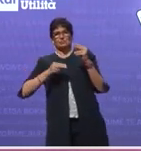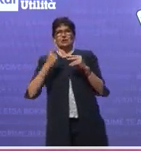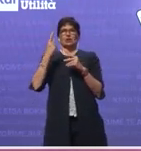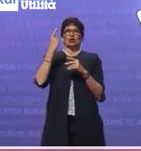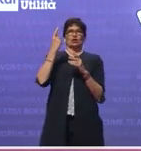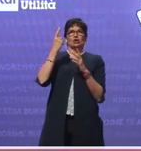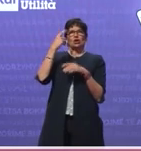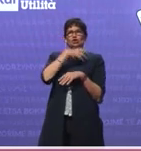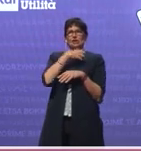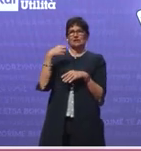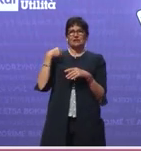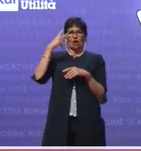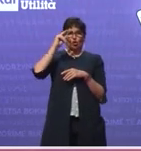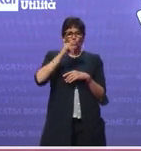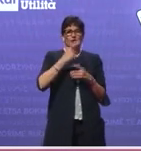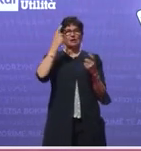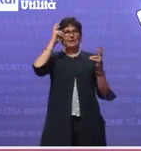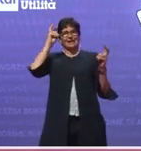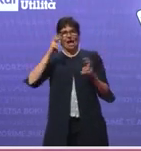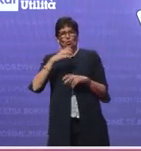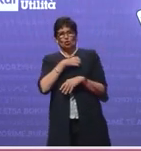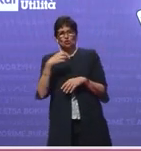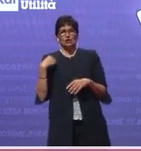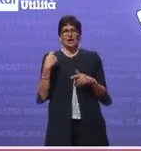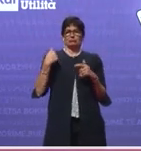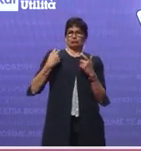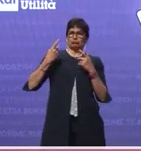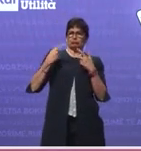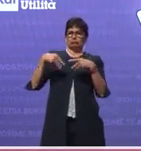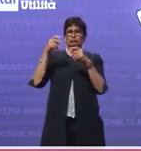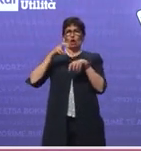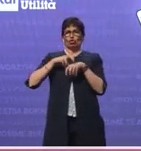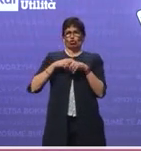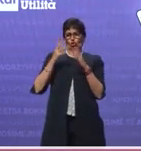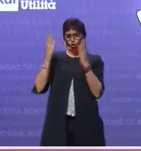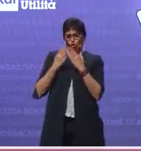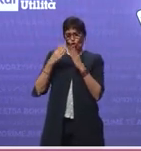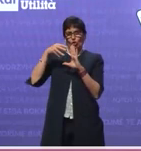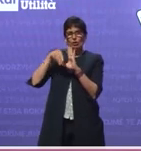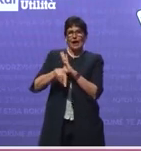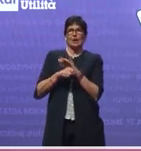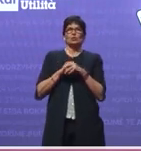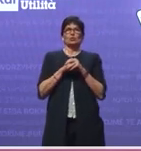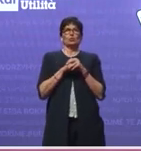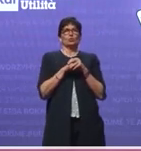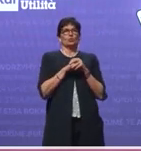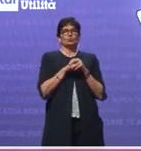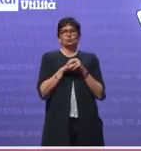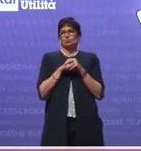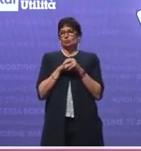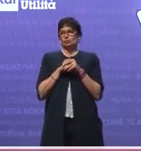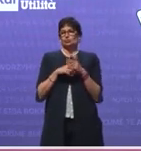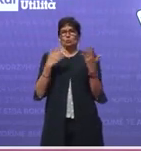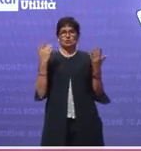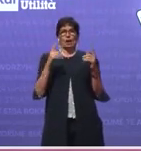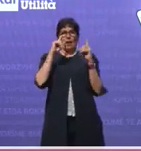background, getting a PhD, studying these in graduate school. I also took another journey in parallel, which is the